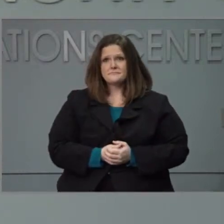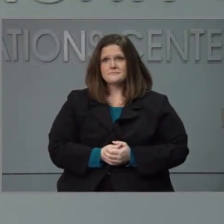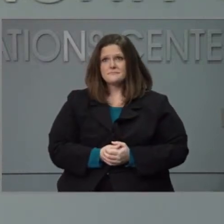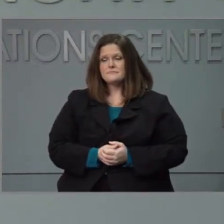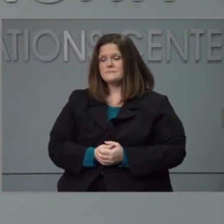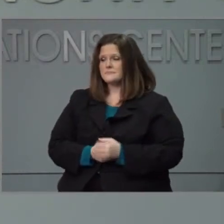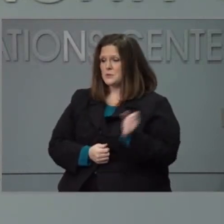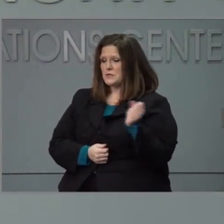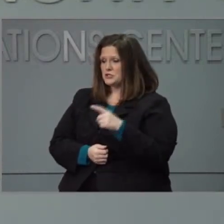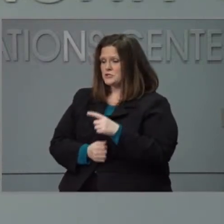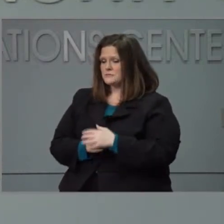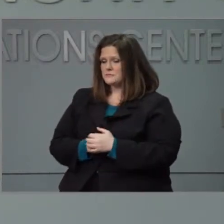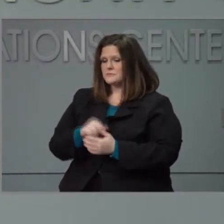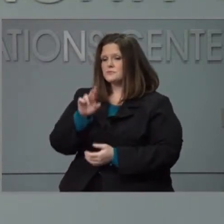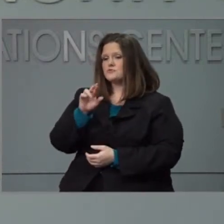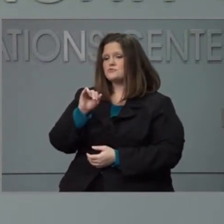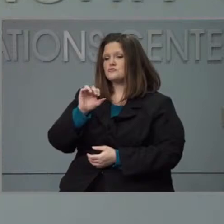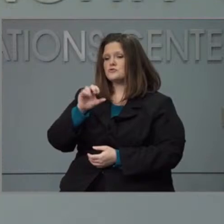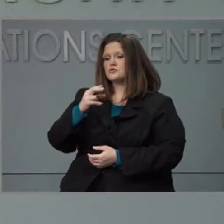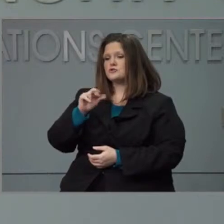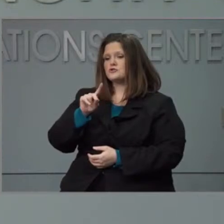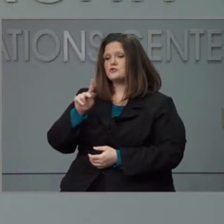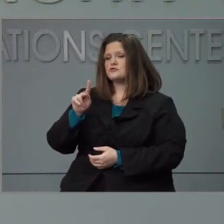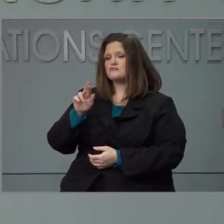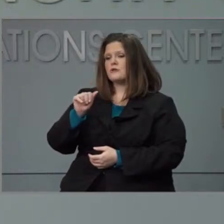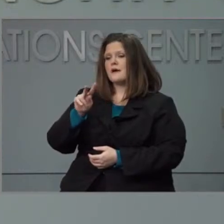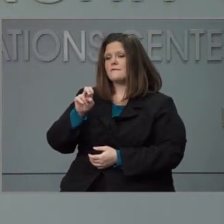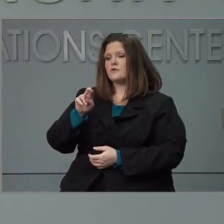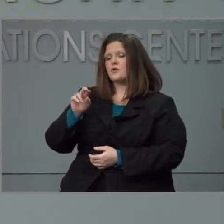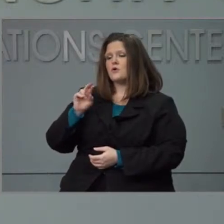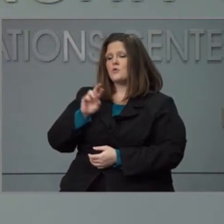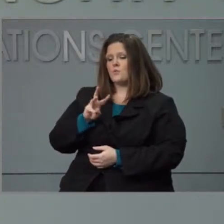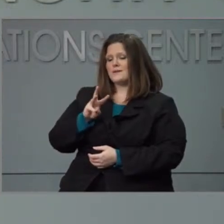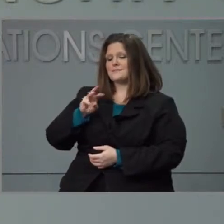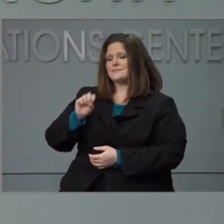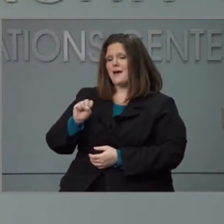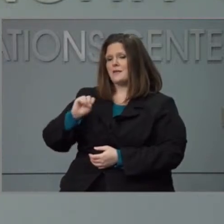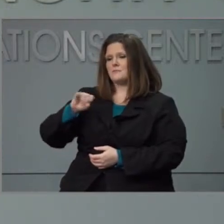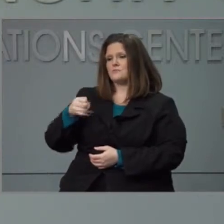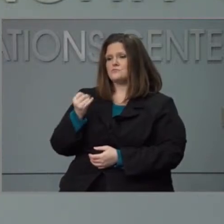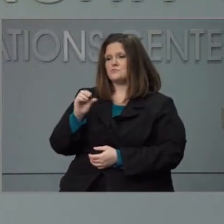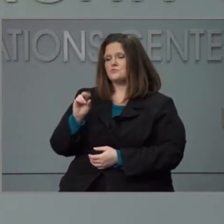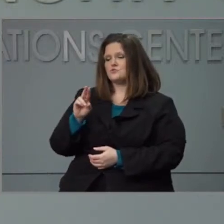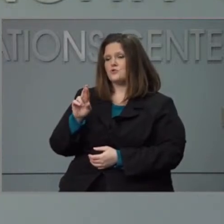Our next question is from Richard Craver, Winston-Salem Journal.